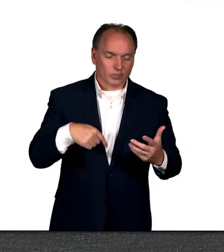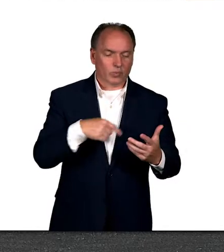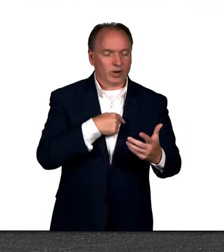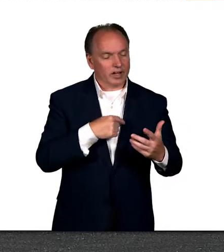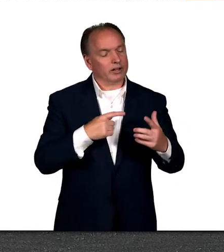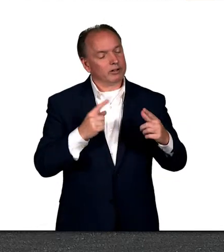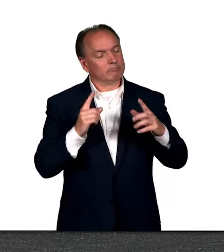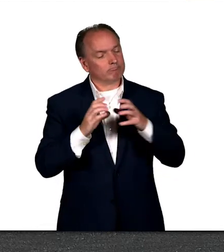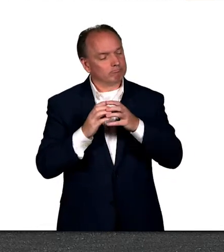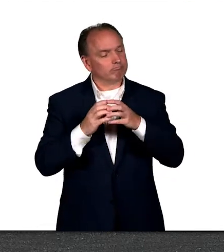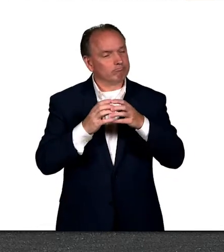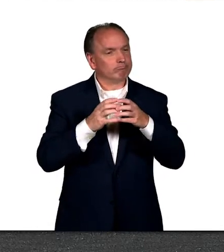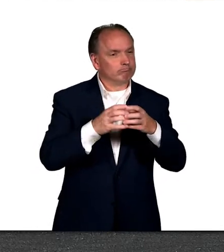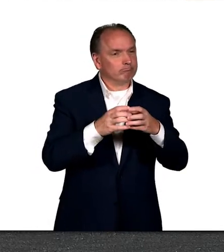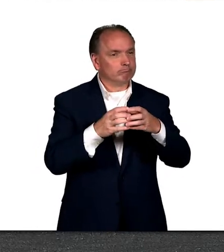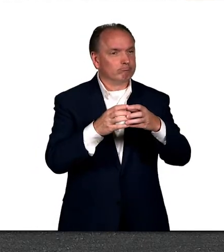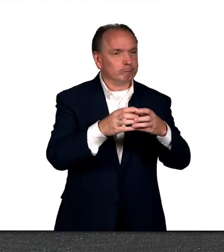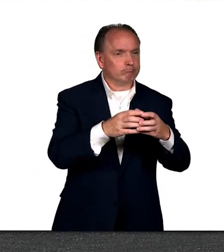Oh, we're on the way